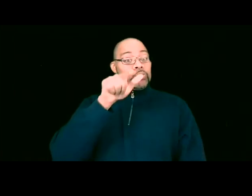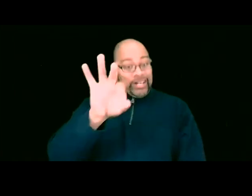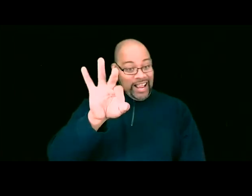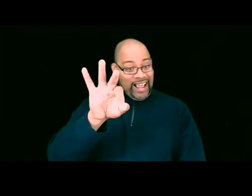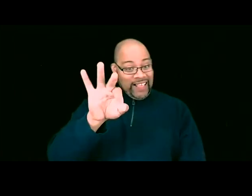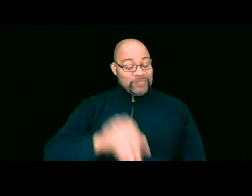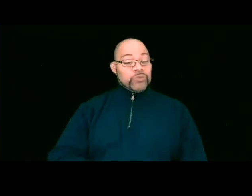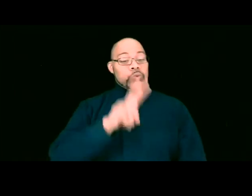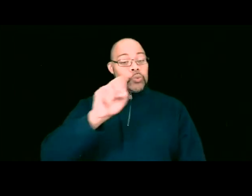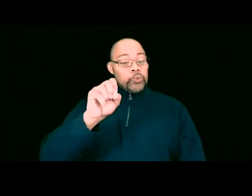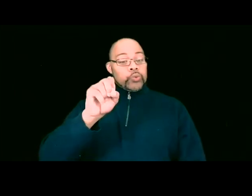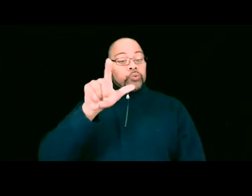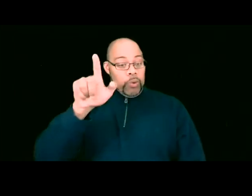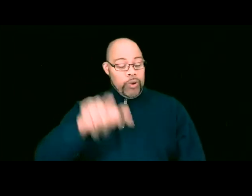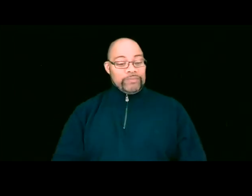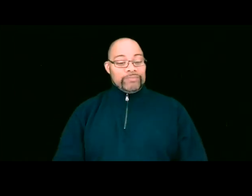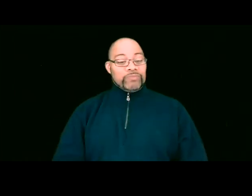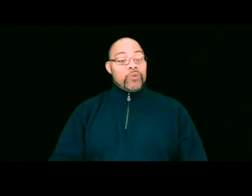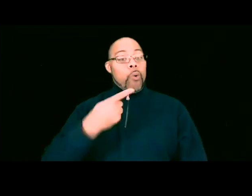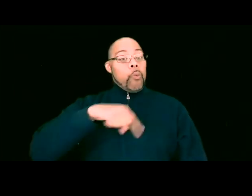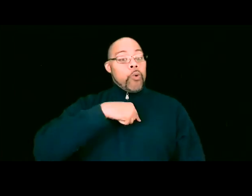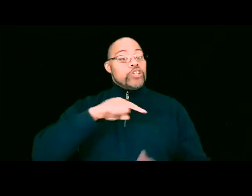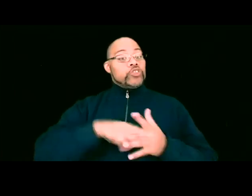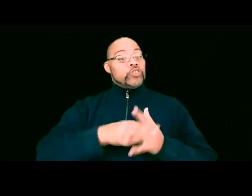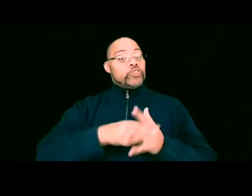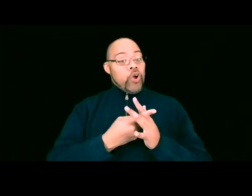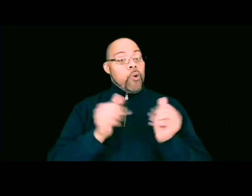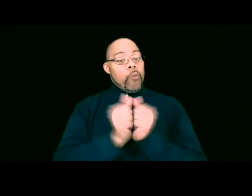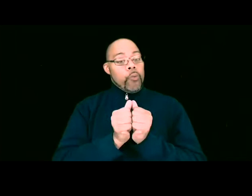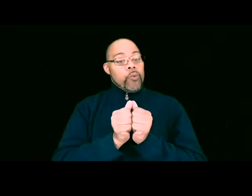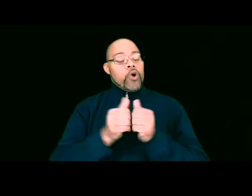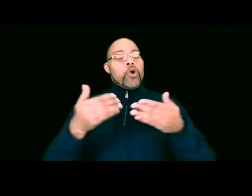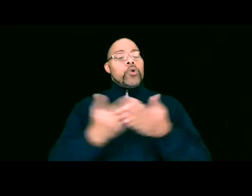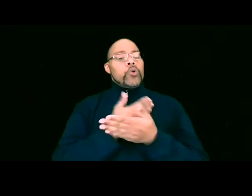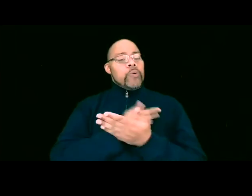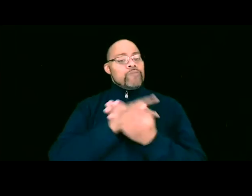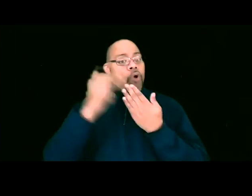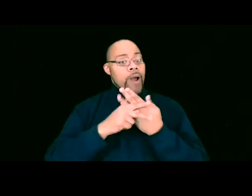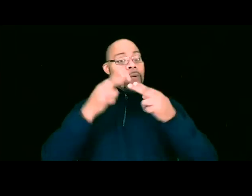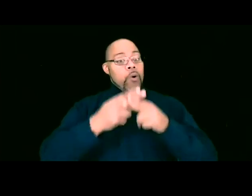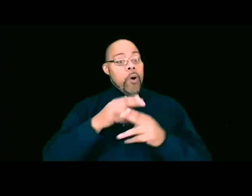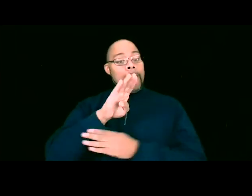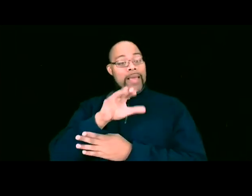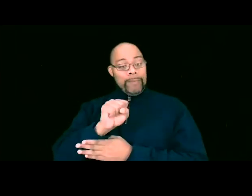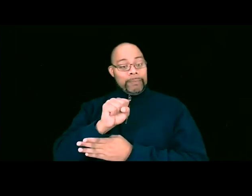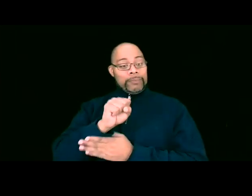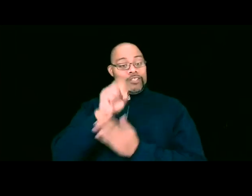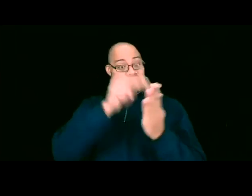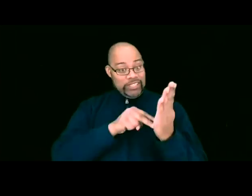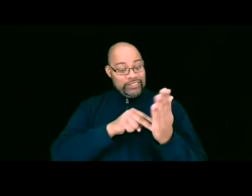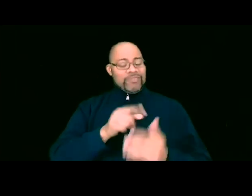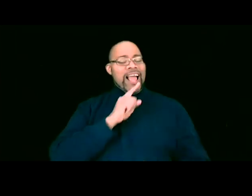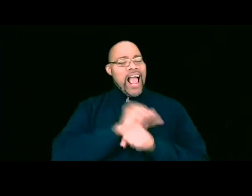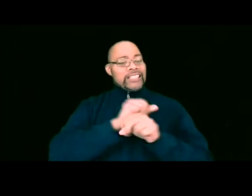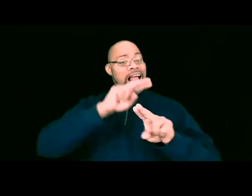29th, 2021. So we are starting off with a new initiative called BIMS